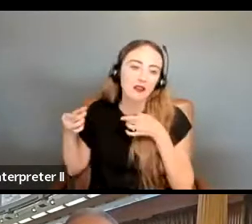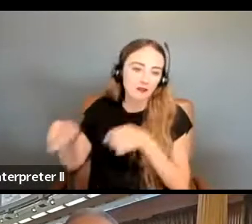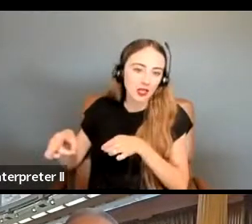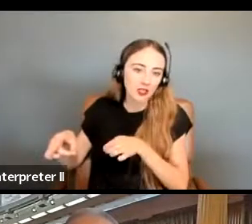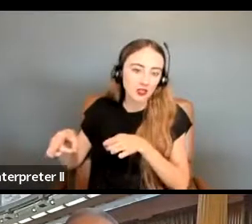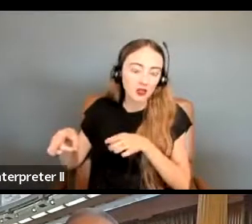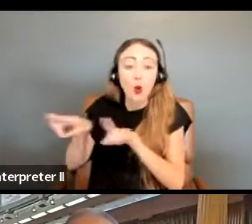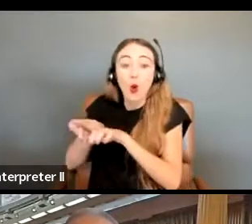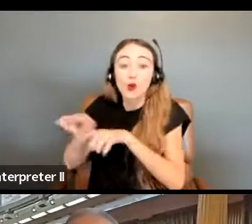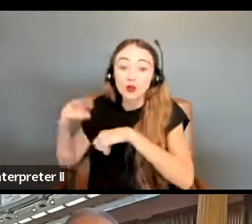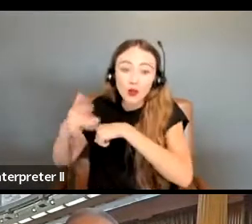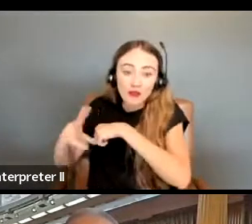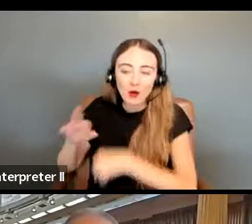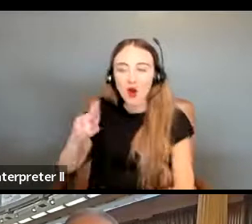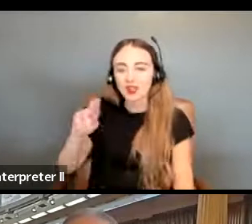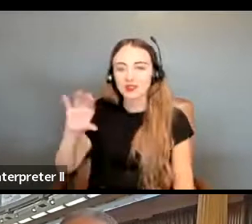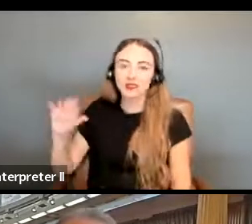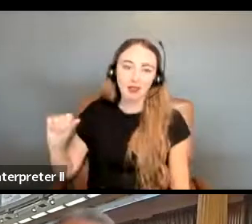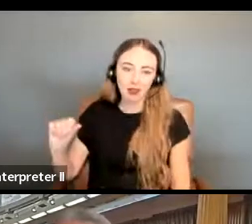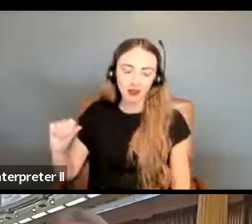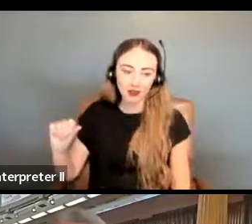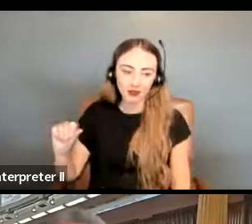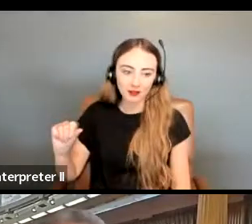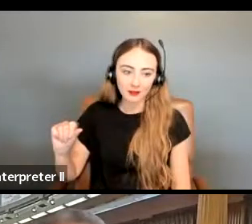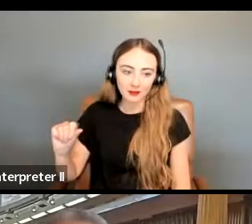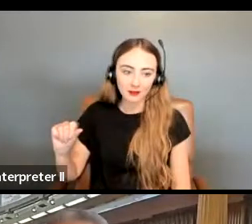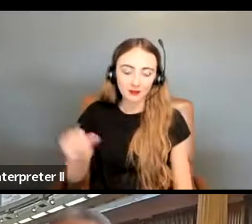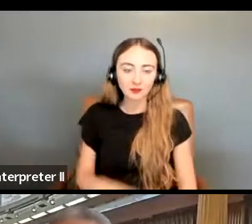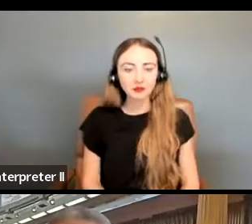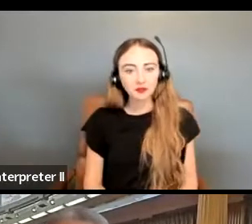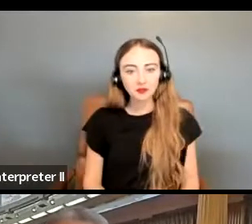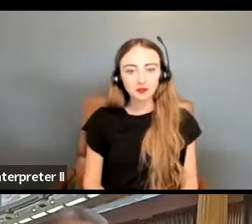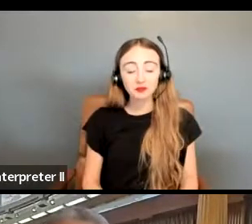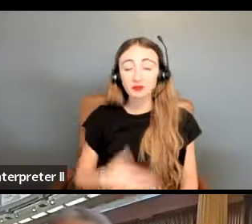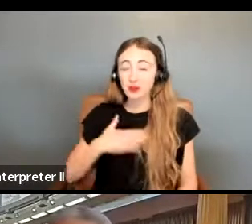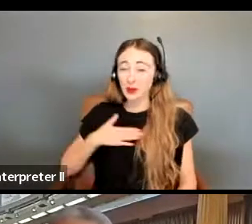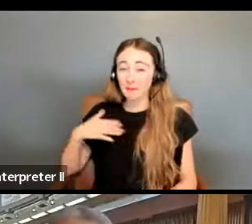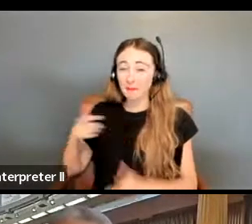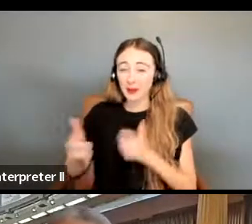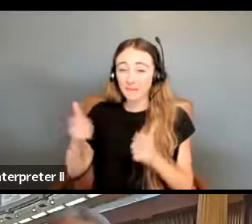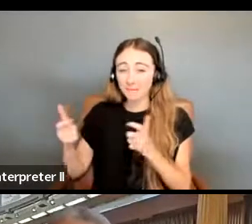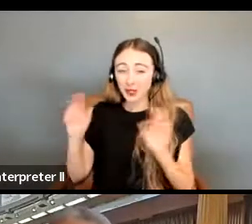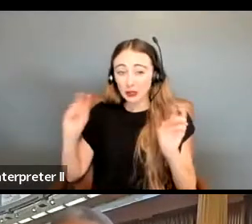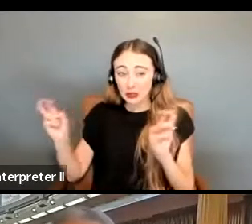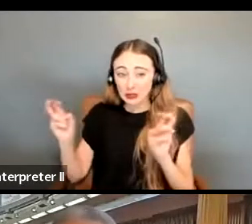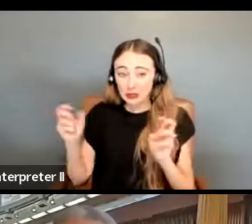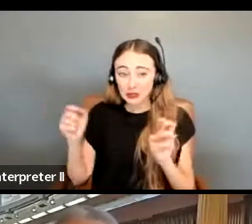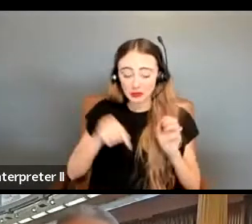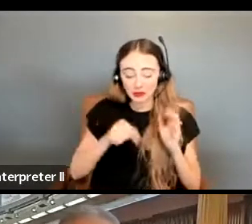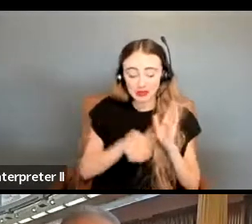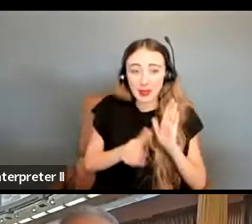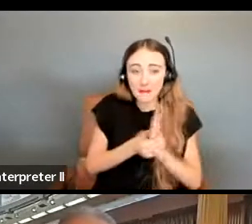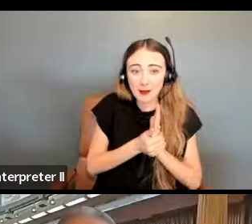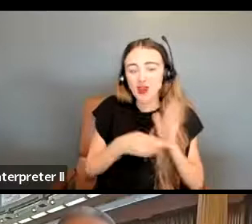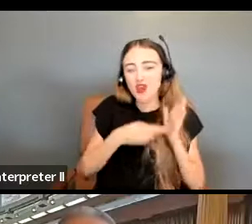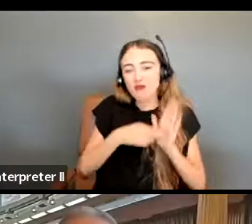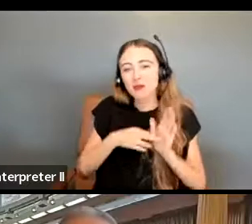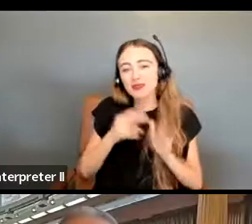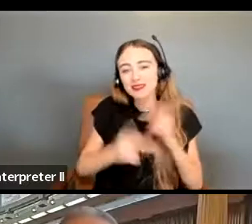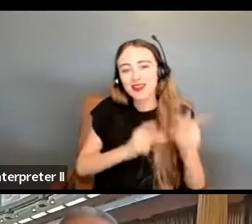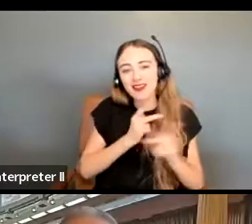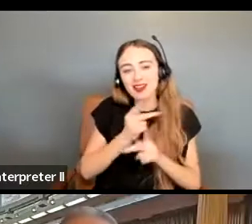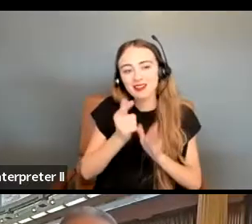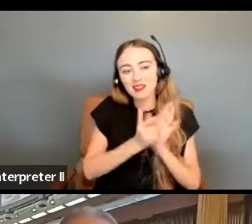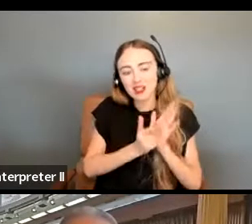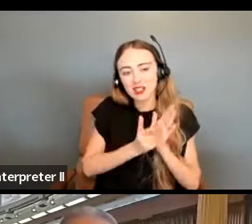be available under the RCCA before us. My bigger issue with this amendment is that it represents the kind of legislating by headline